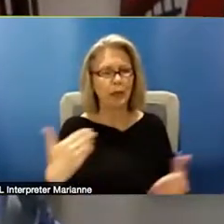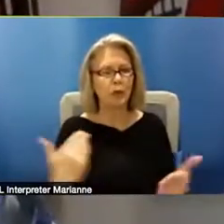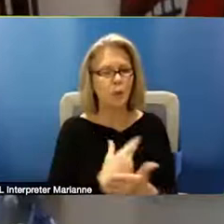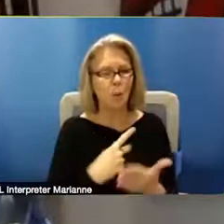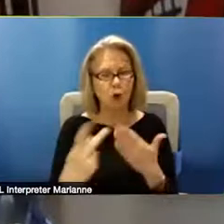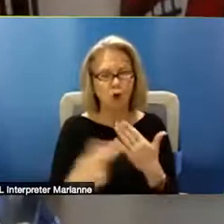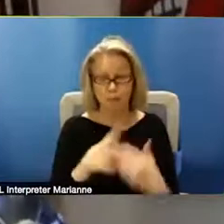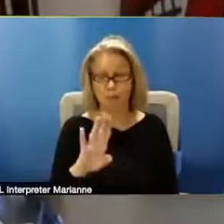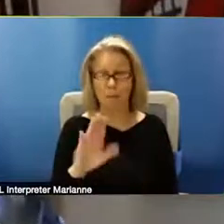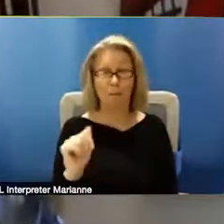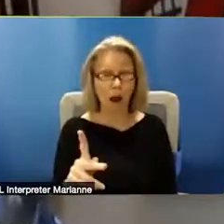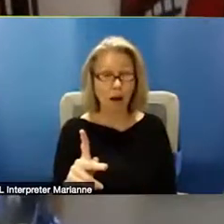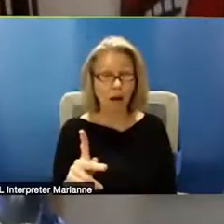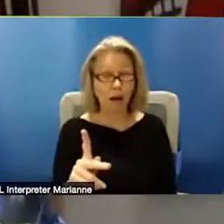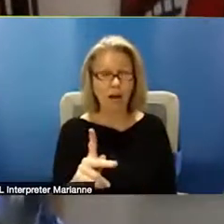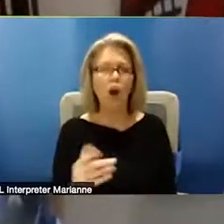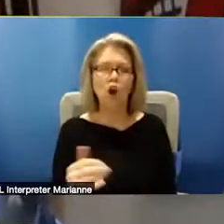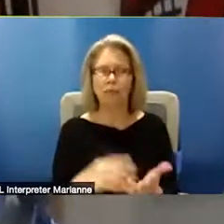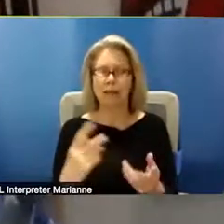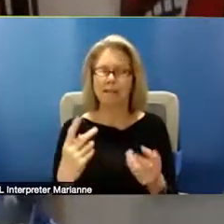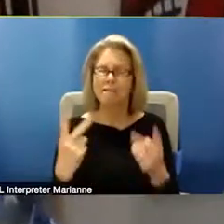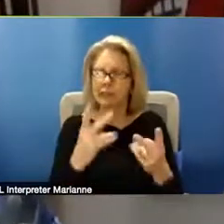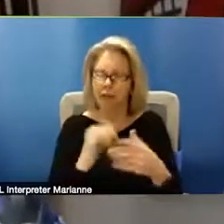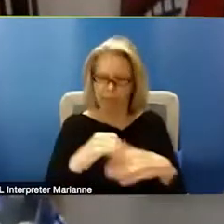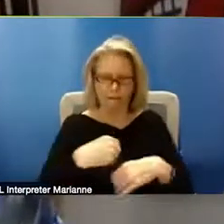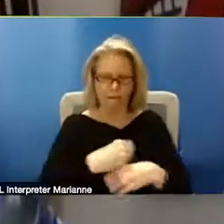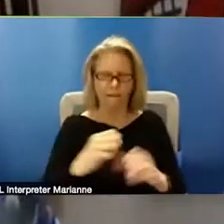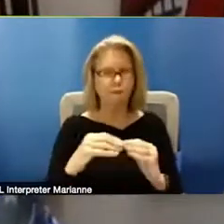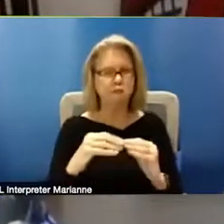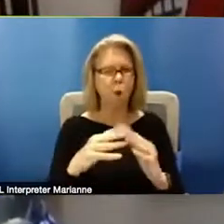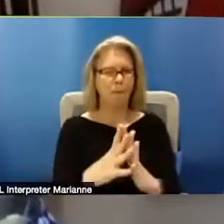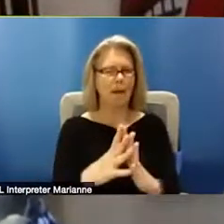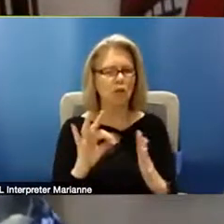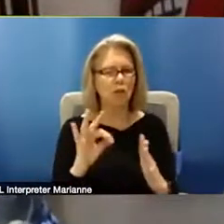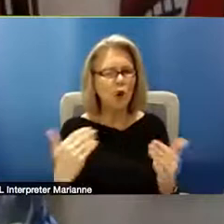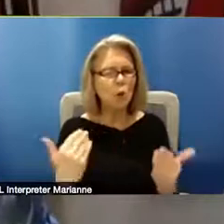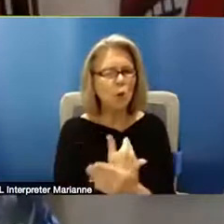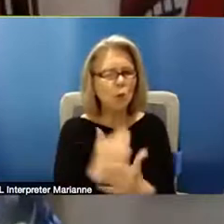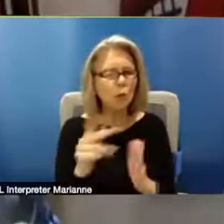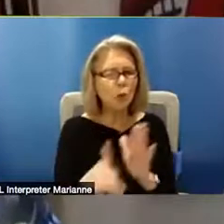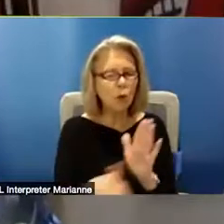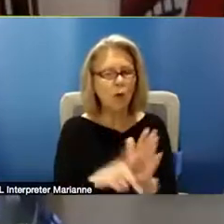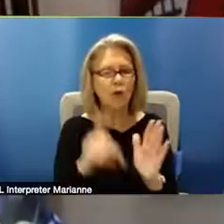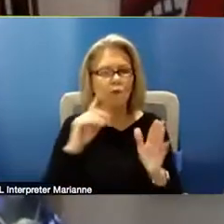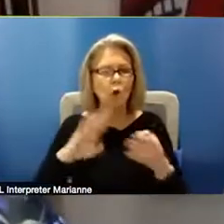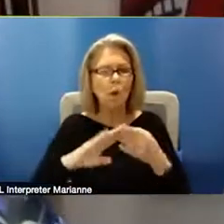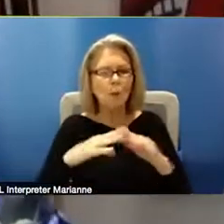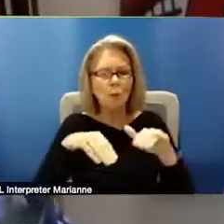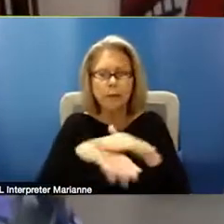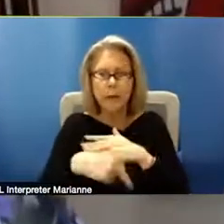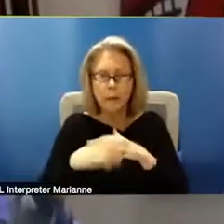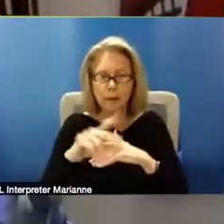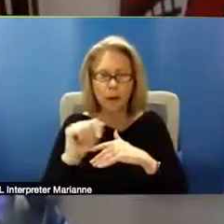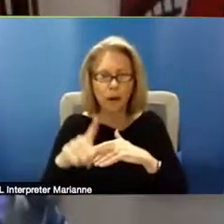us to three new programs at Bach, a revisiting or reformation of their fellowship program, a new program called the